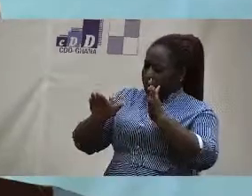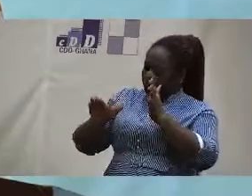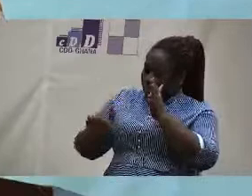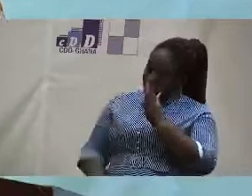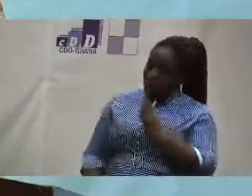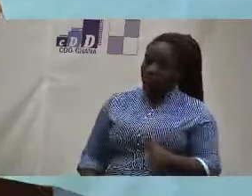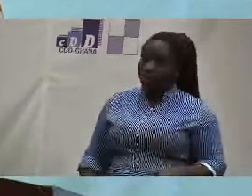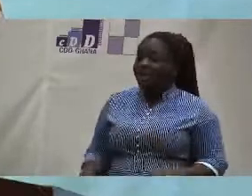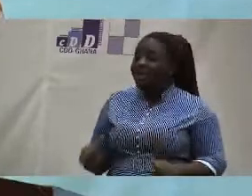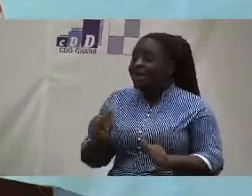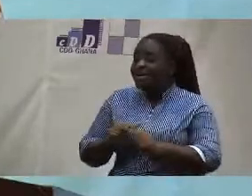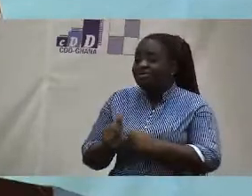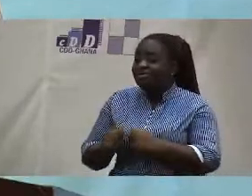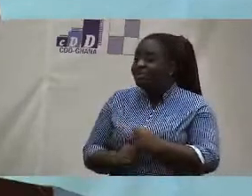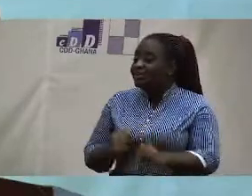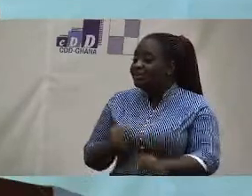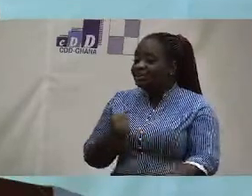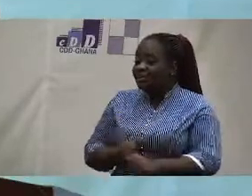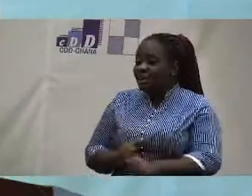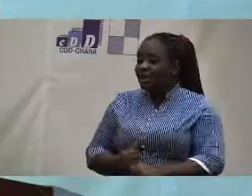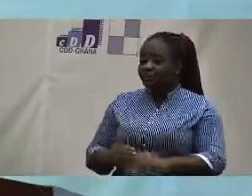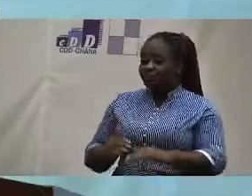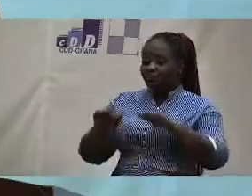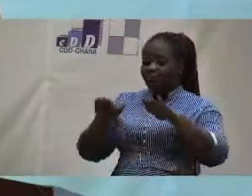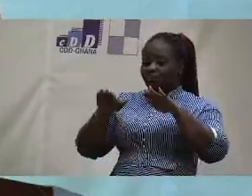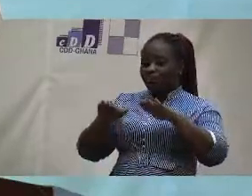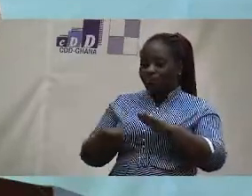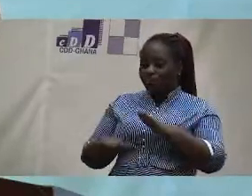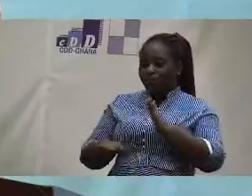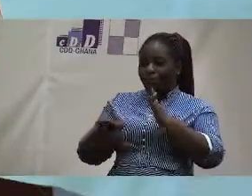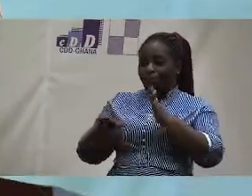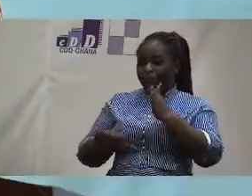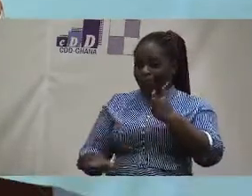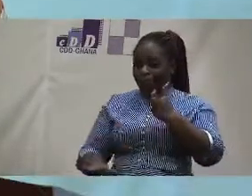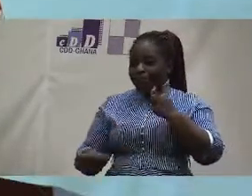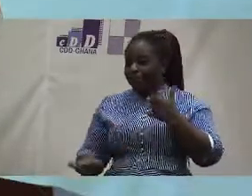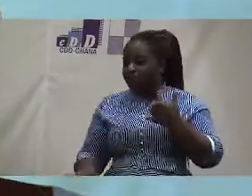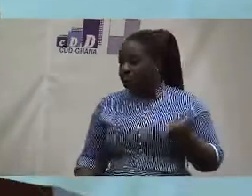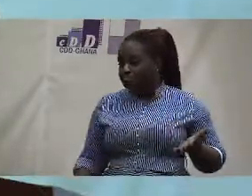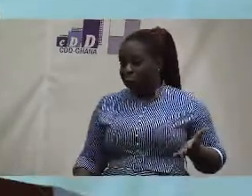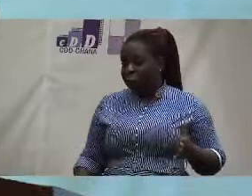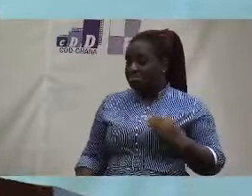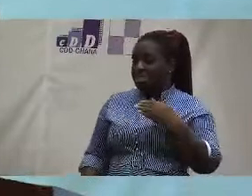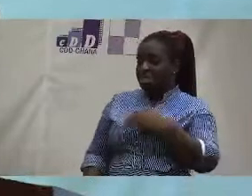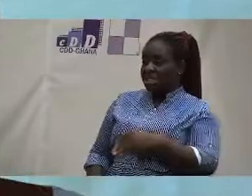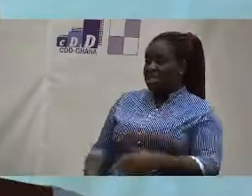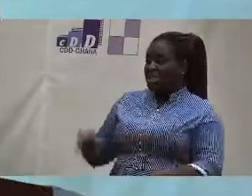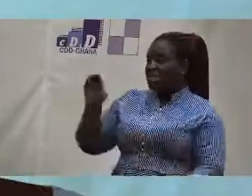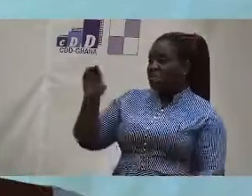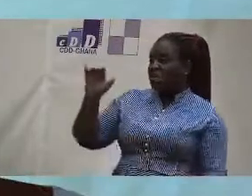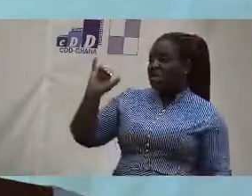So with each passing year, there is increasing decline, even in our civic